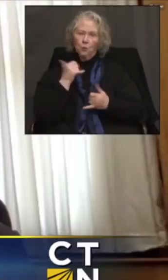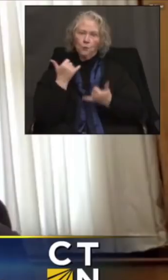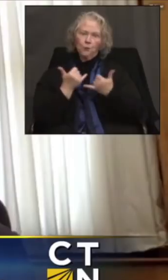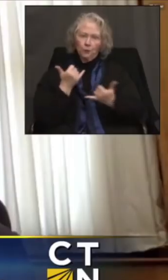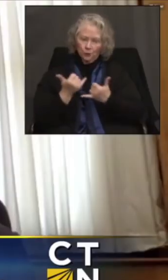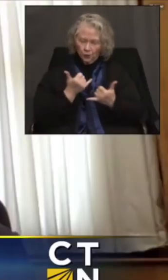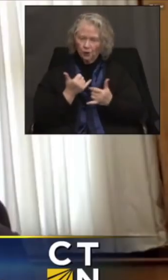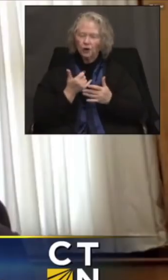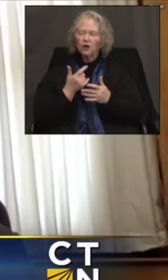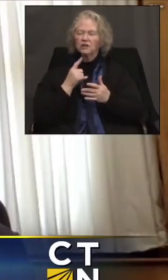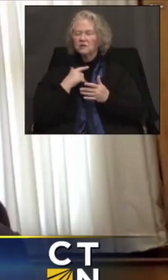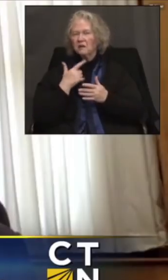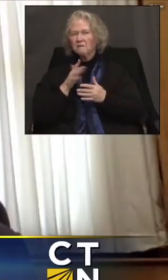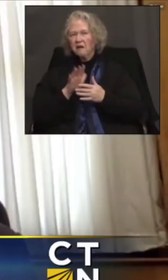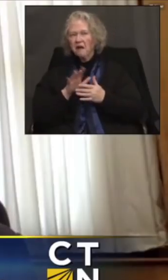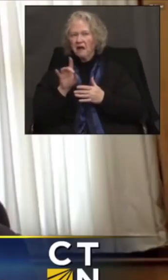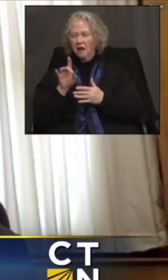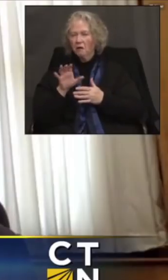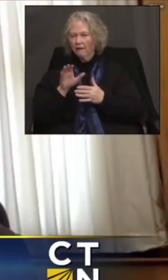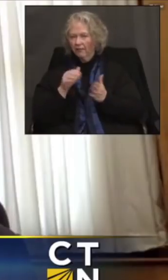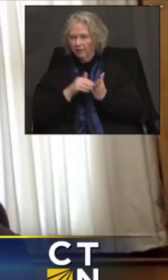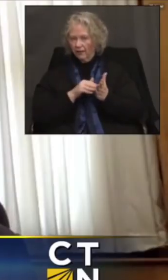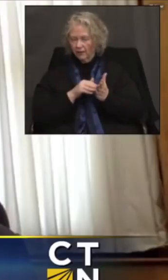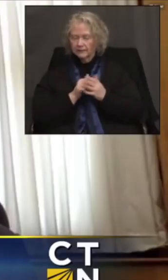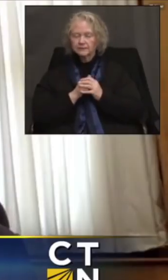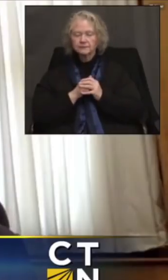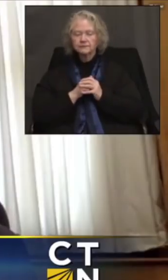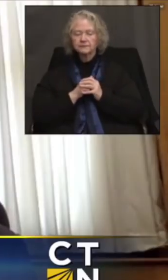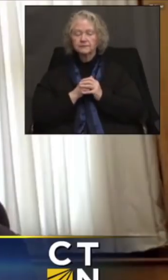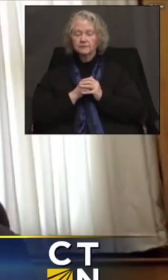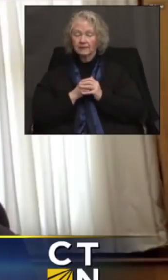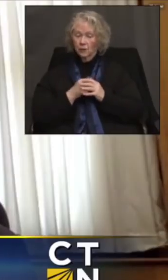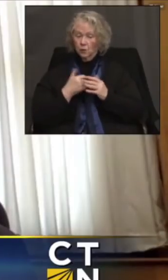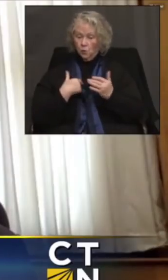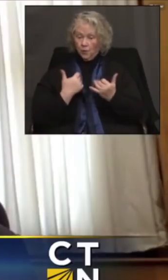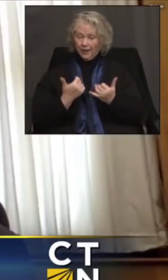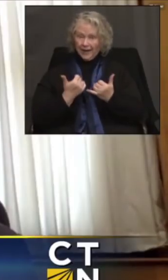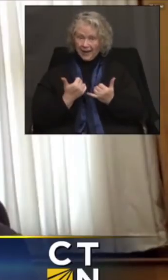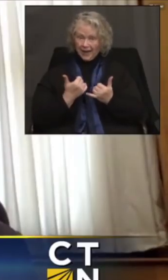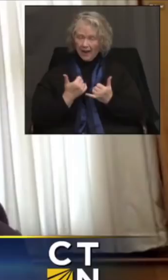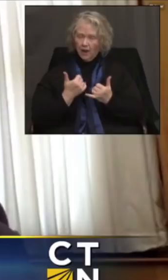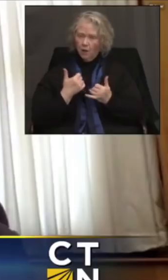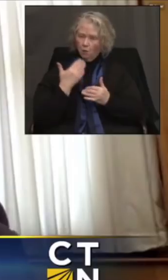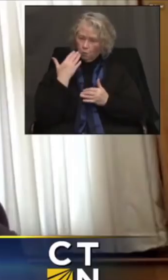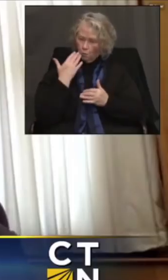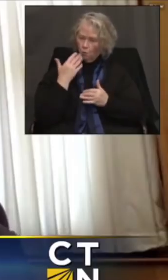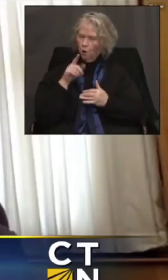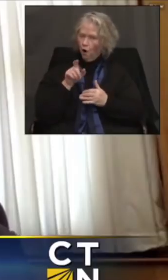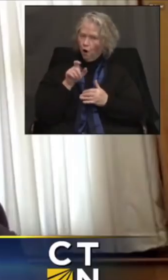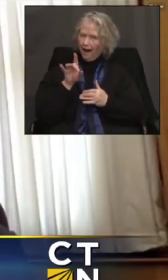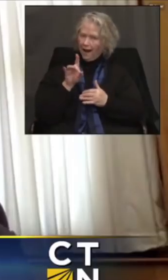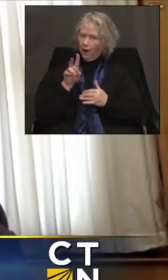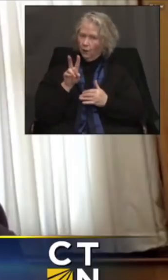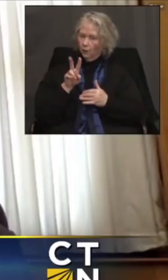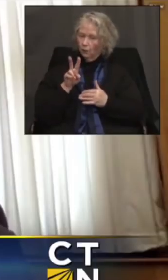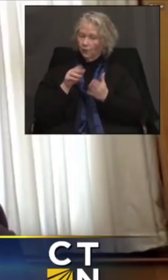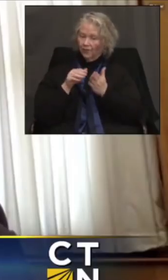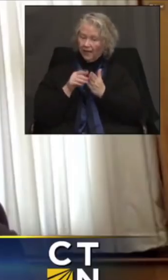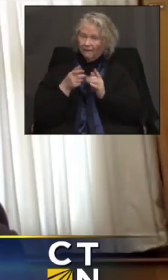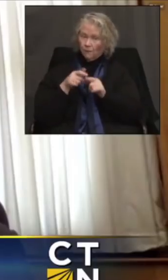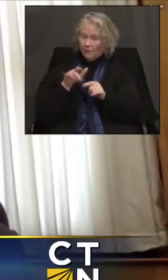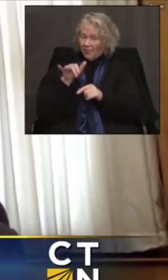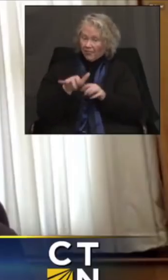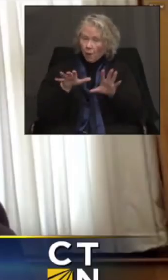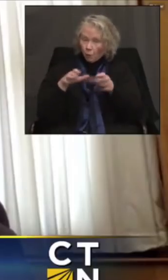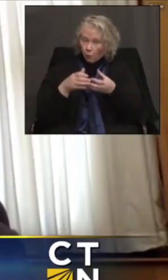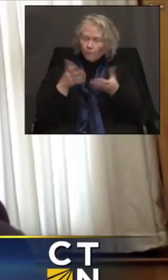than 800,000 people. And as the governor just mentioned, as we sit here today, we already have 182,000 people in that group who've already